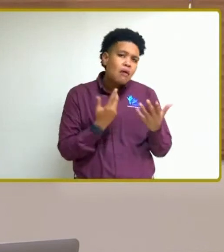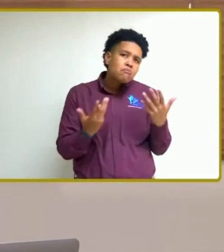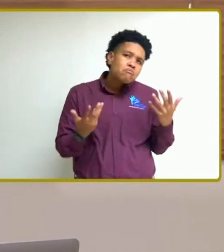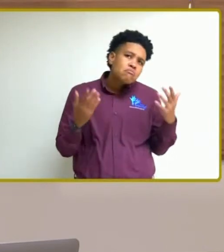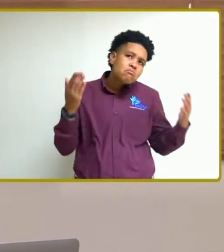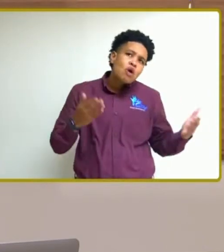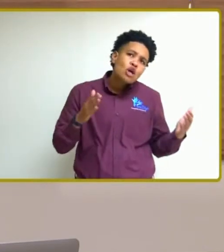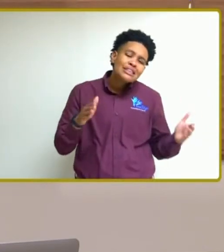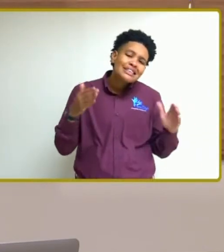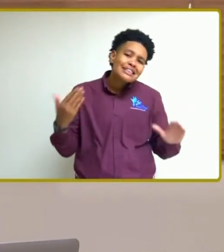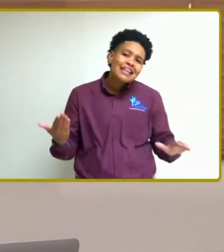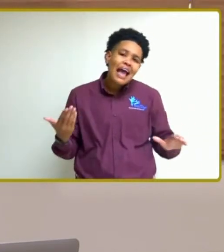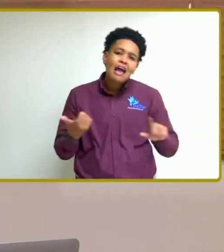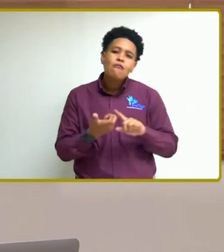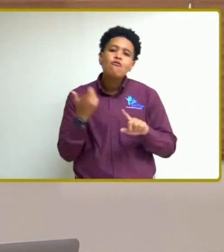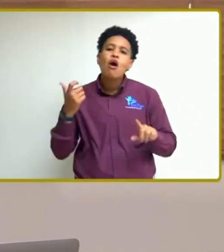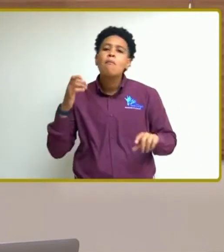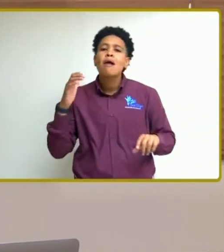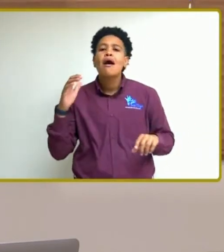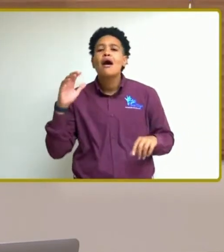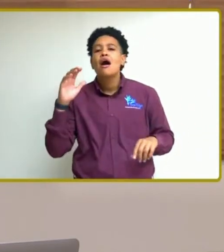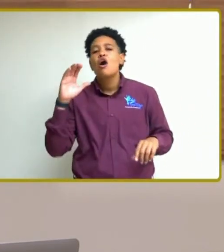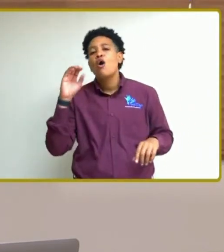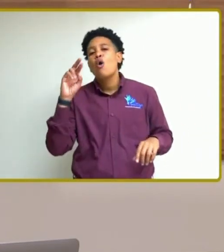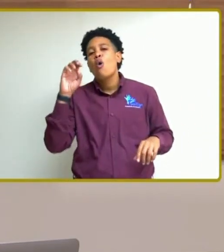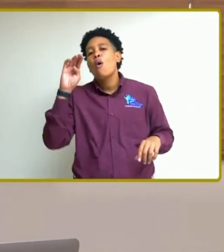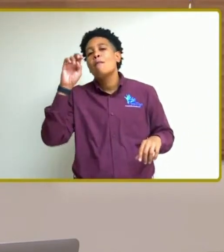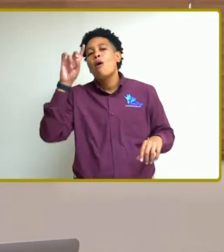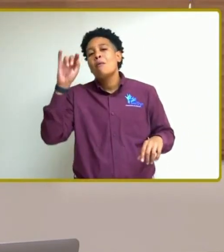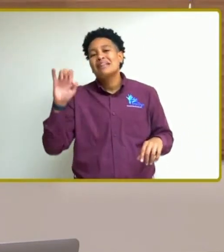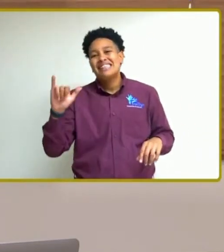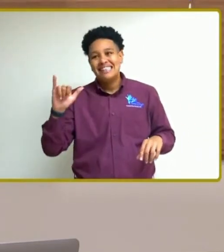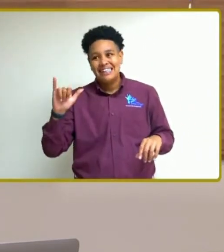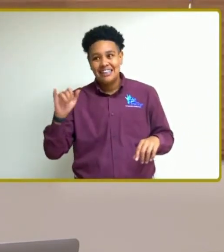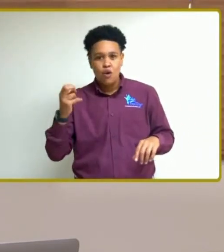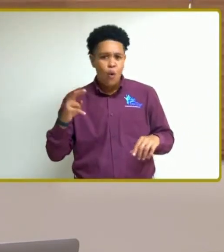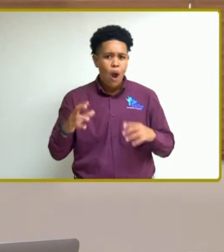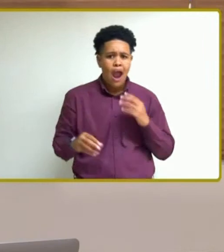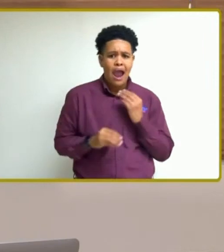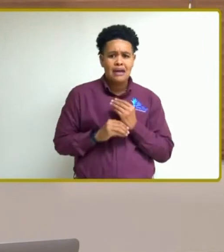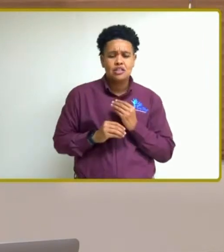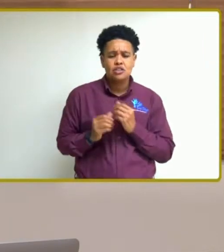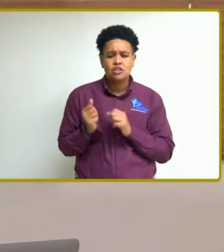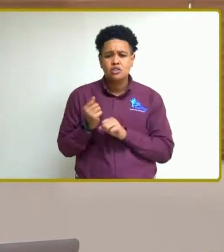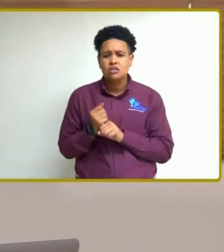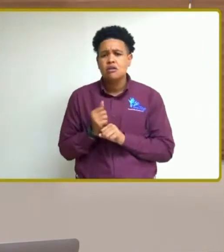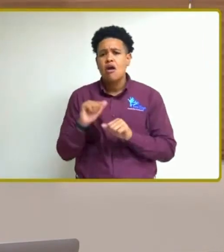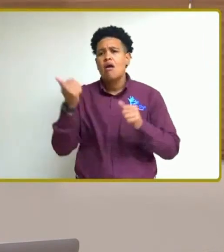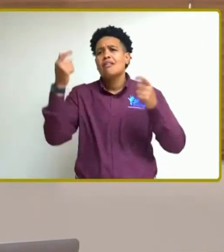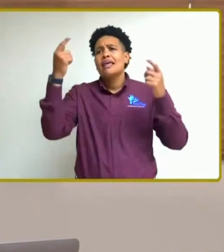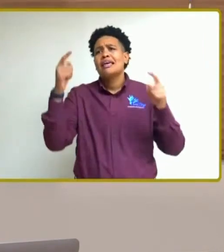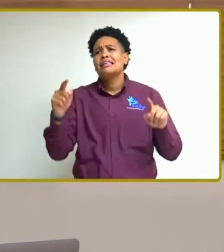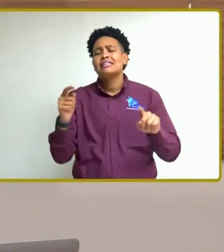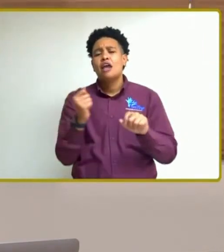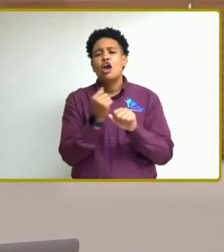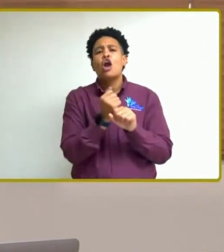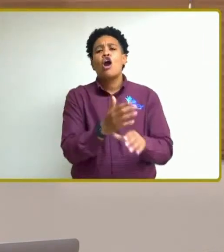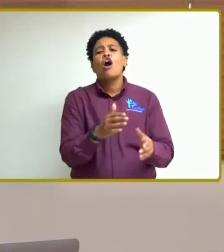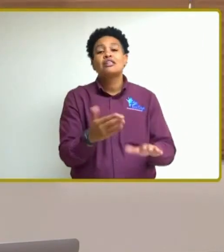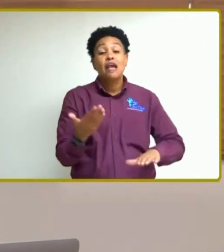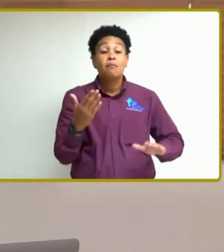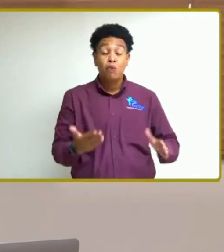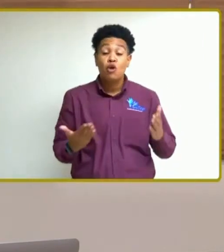person died from a comorbidity, whether there was another incident that caused the death, so the person may have